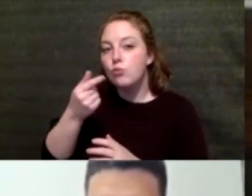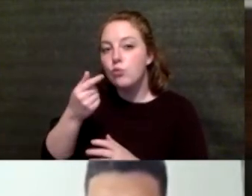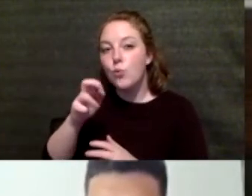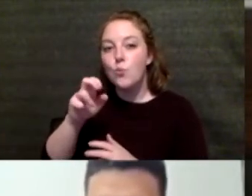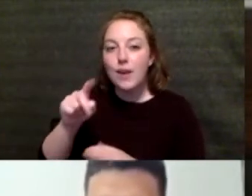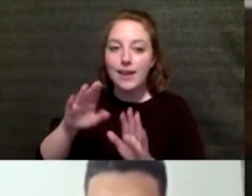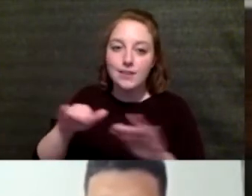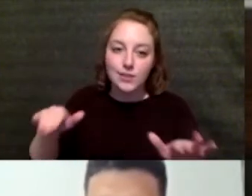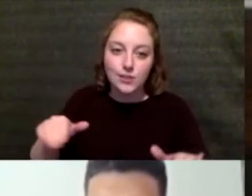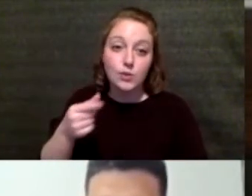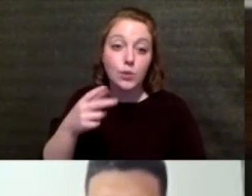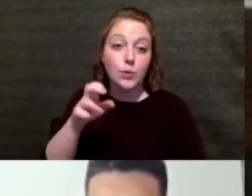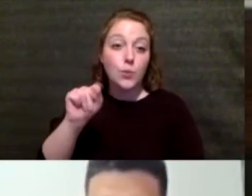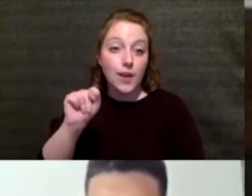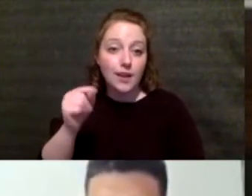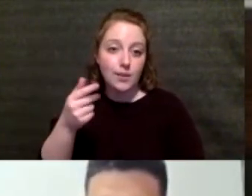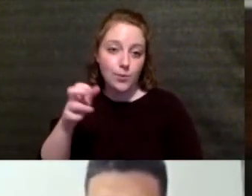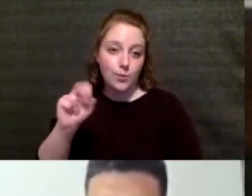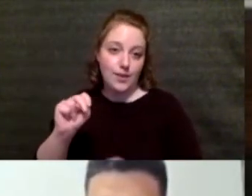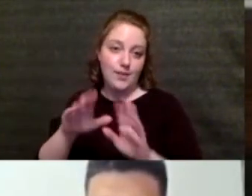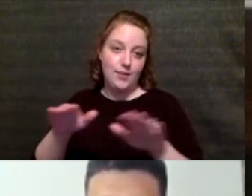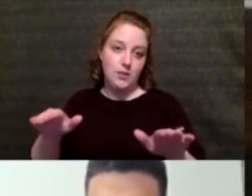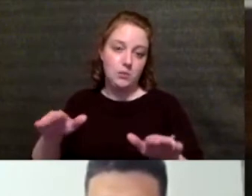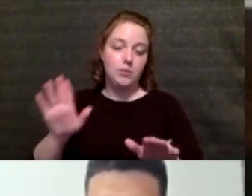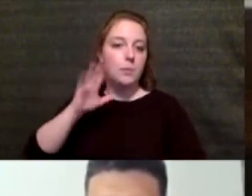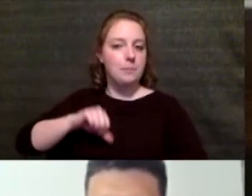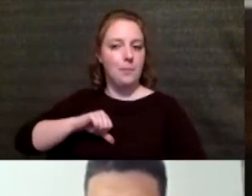going to be kind of the pride of, of this city and of your community.